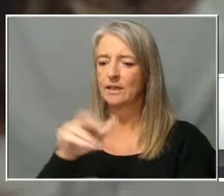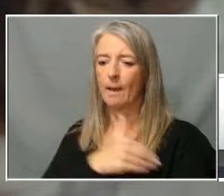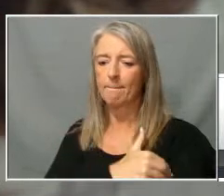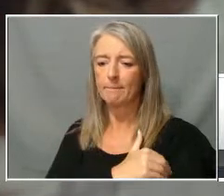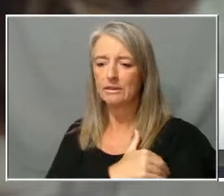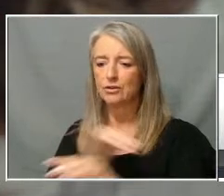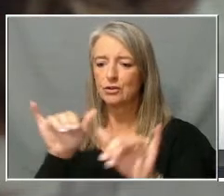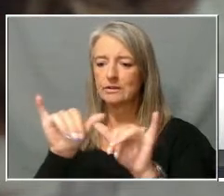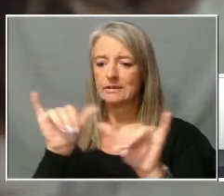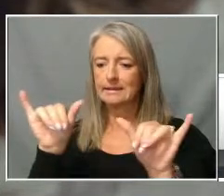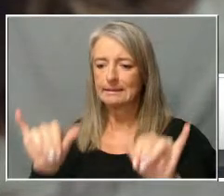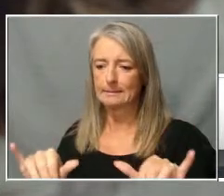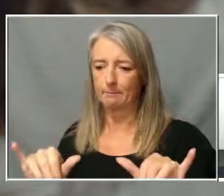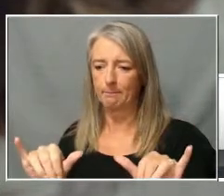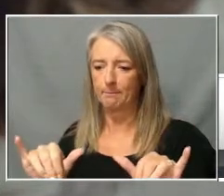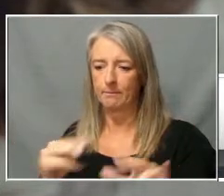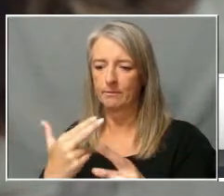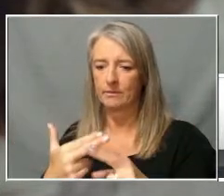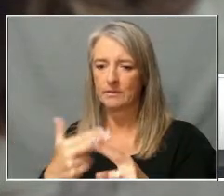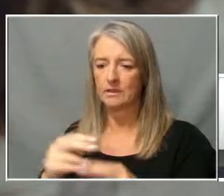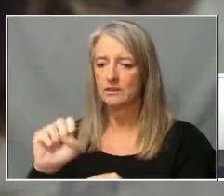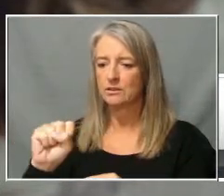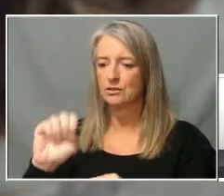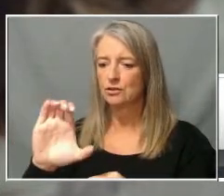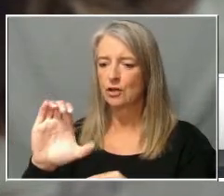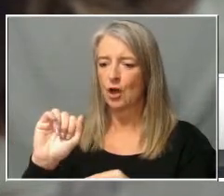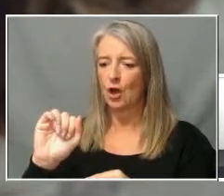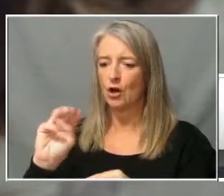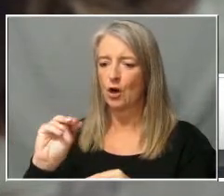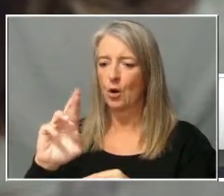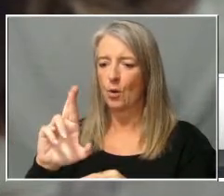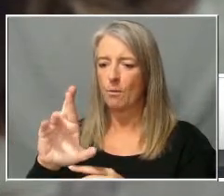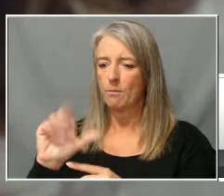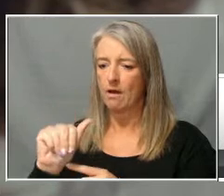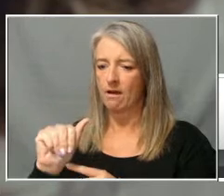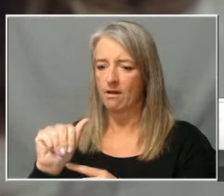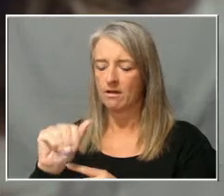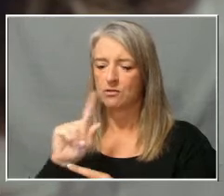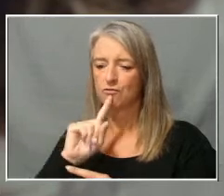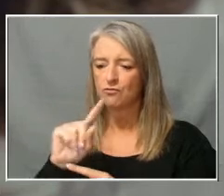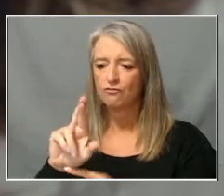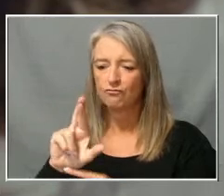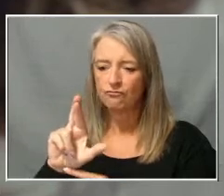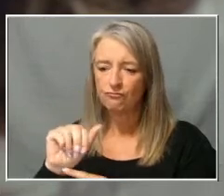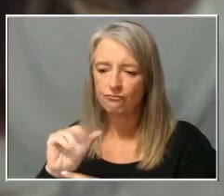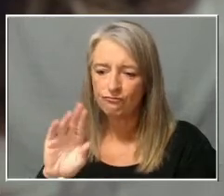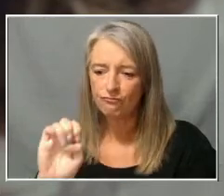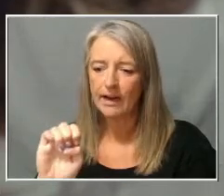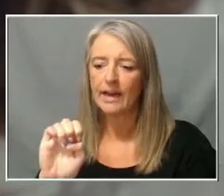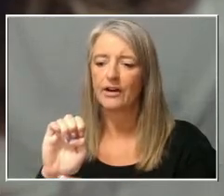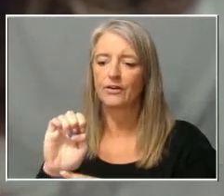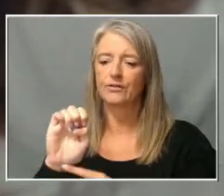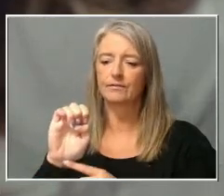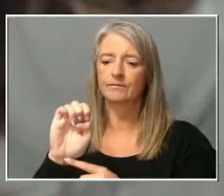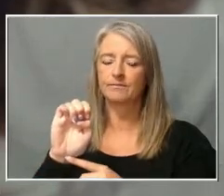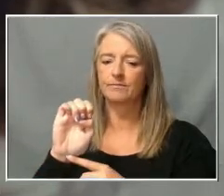system called sarcomas. Ewing sarcoma is extremely rare, on the order of about an incidence